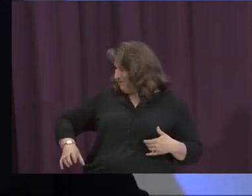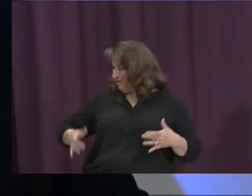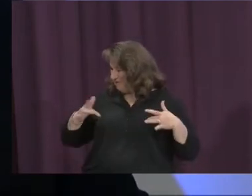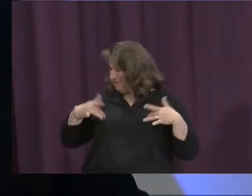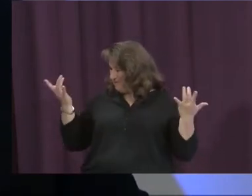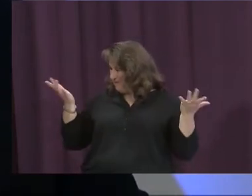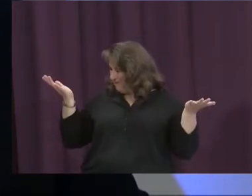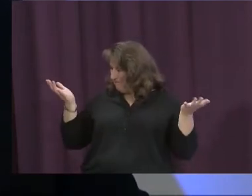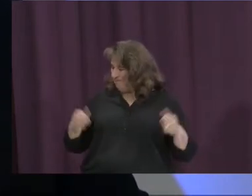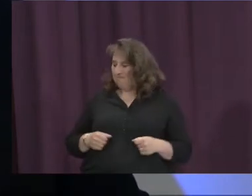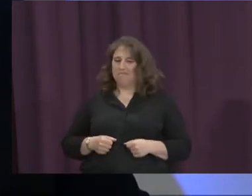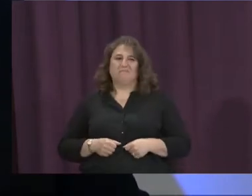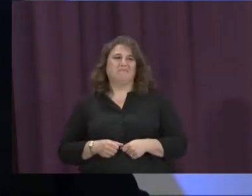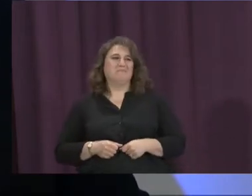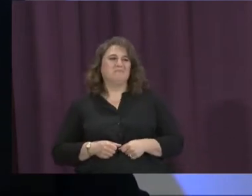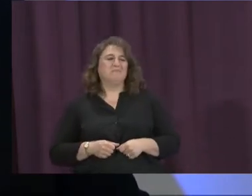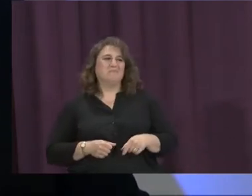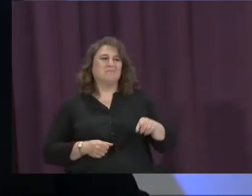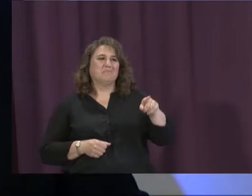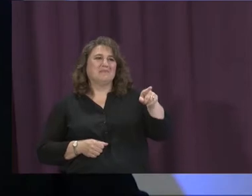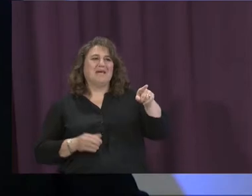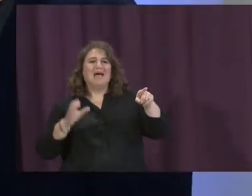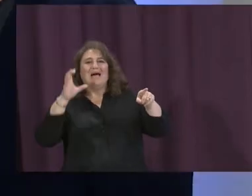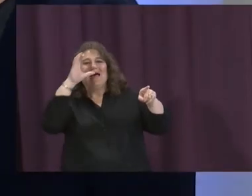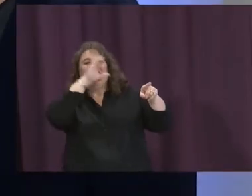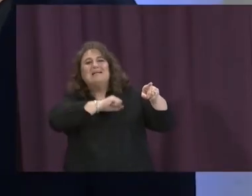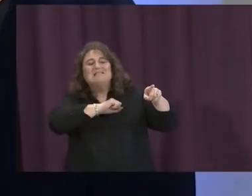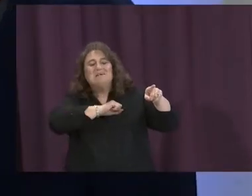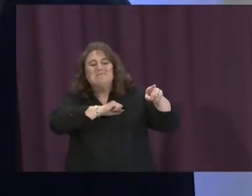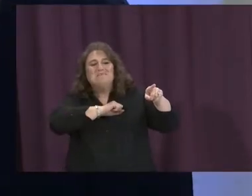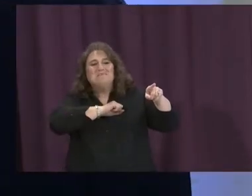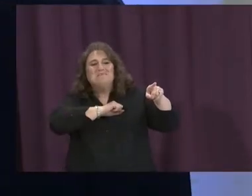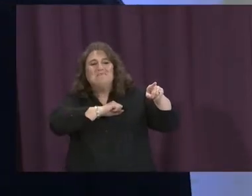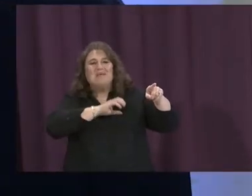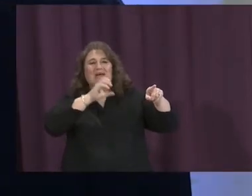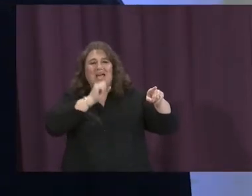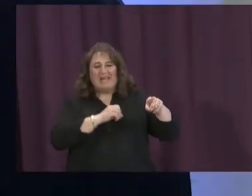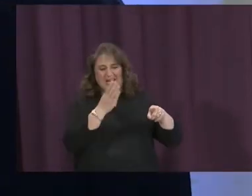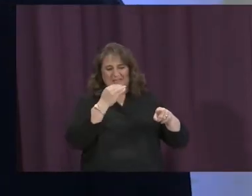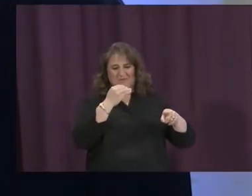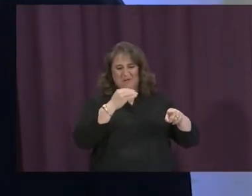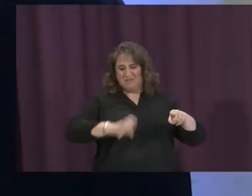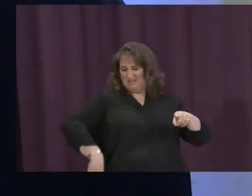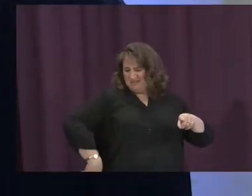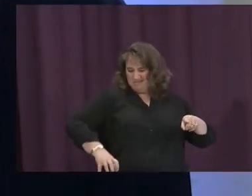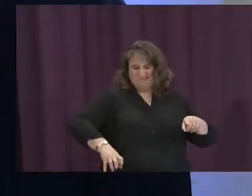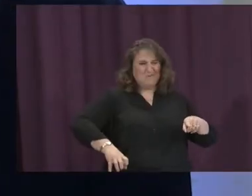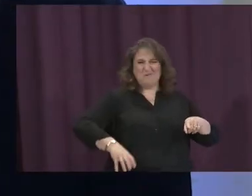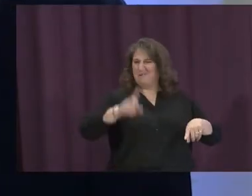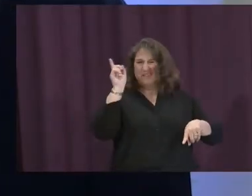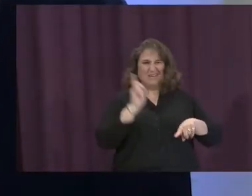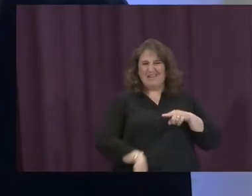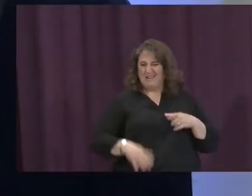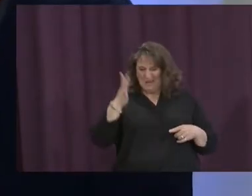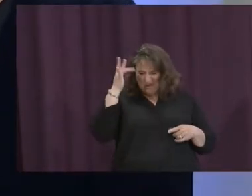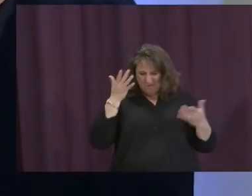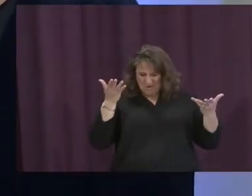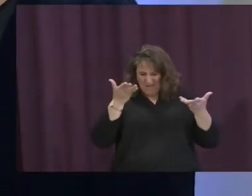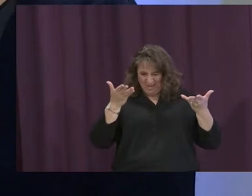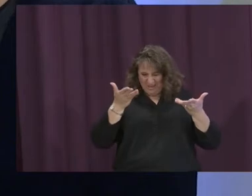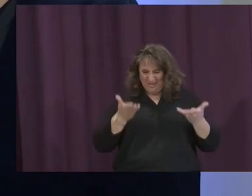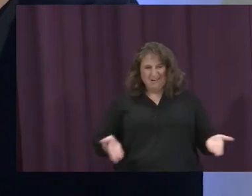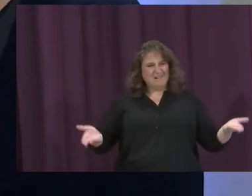out with them? Mm-hmm. Right. Yeah, the assumption would be little, um, 14 year olds don't bowl. What are you doing here? Right.